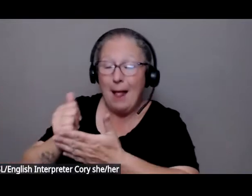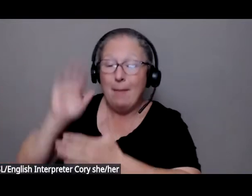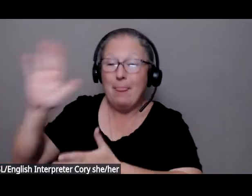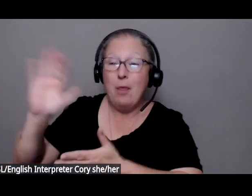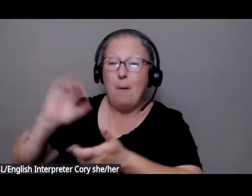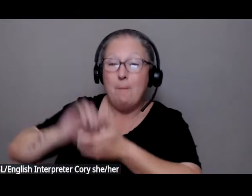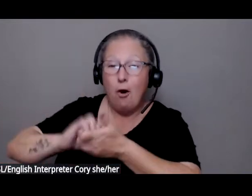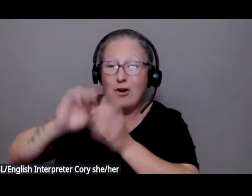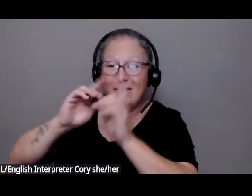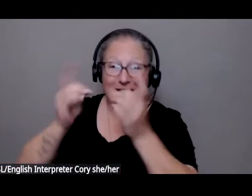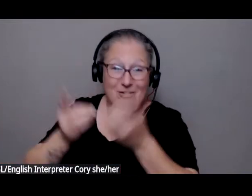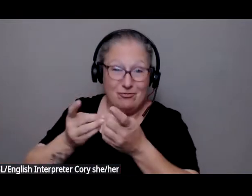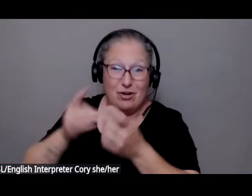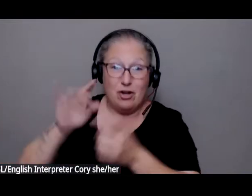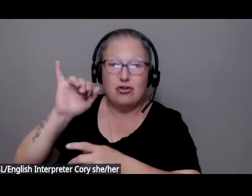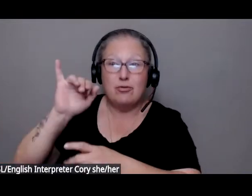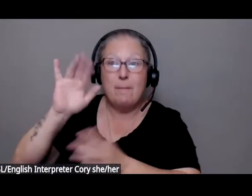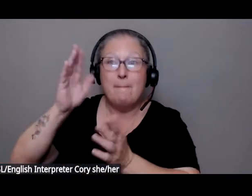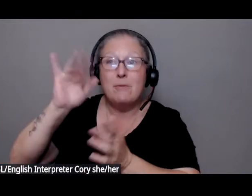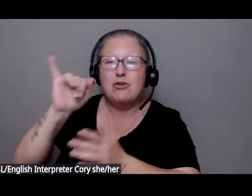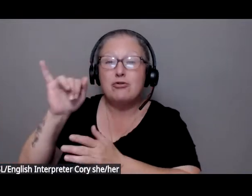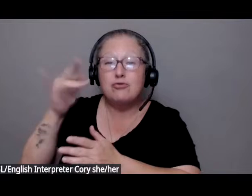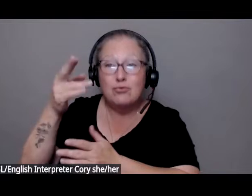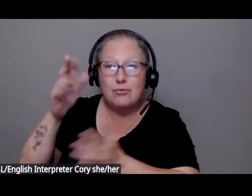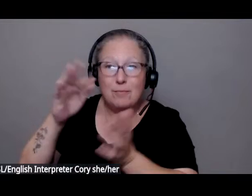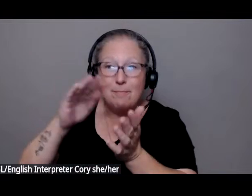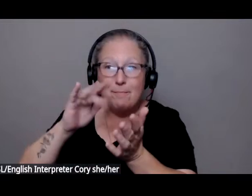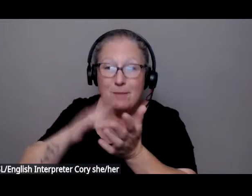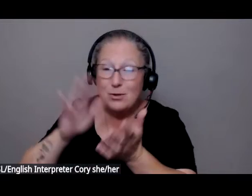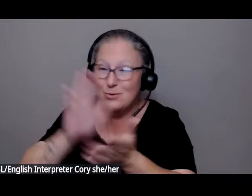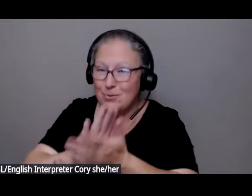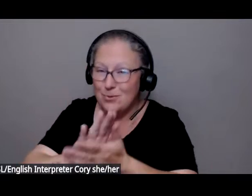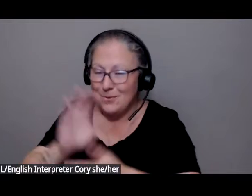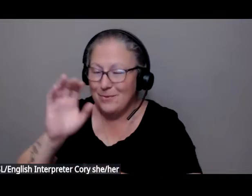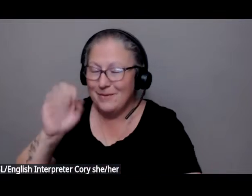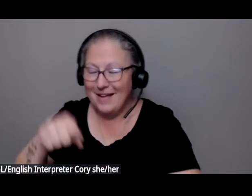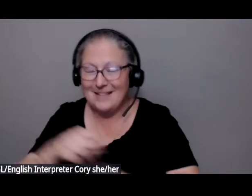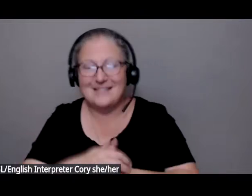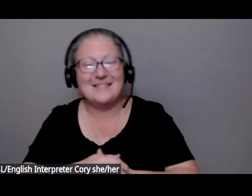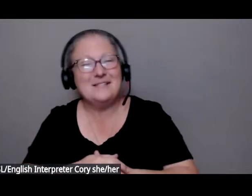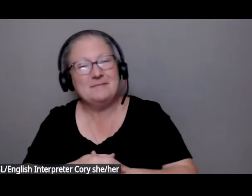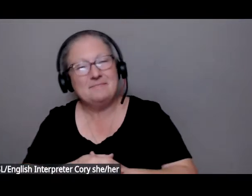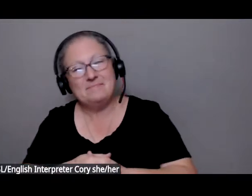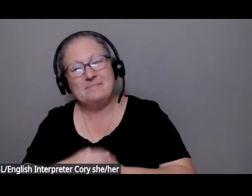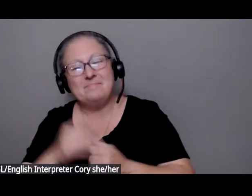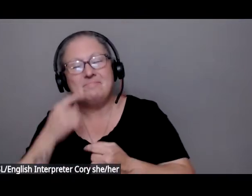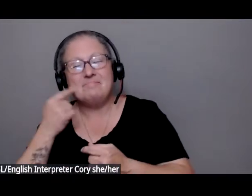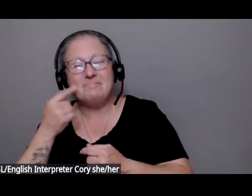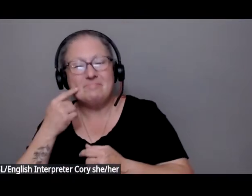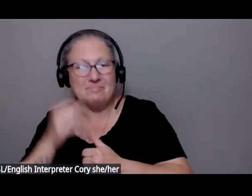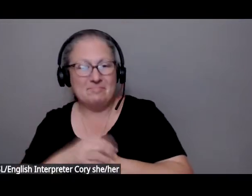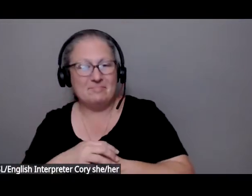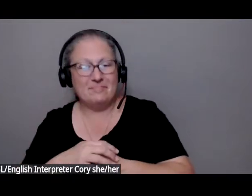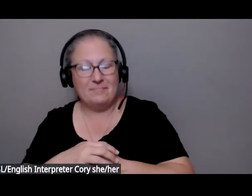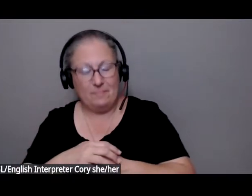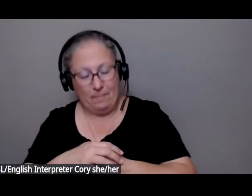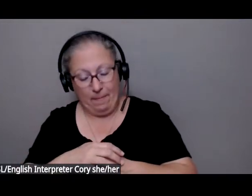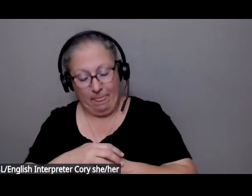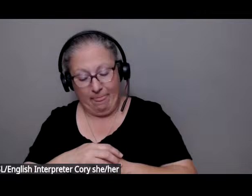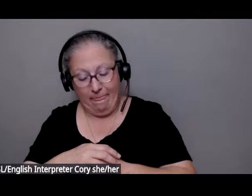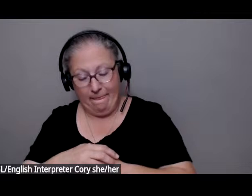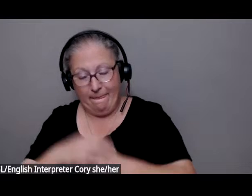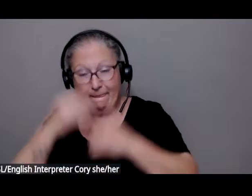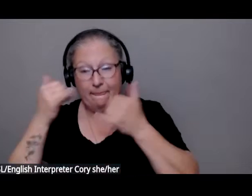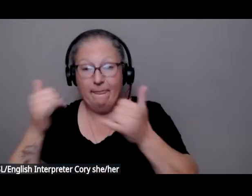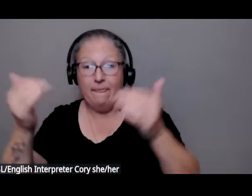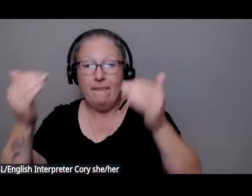partner district, middle school. So yes. All right. Okay, we're gonna move on